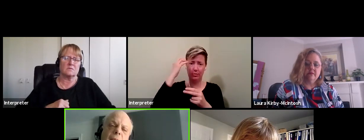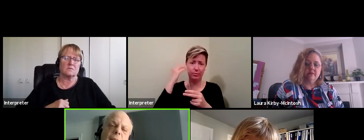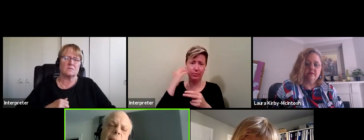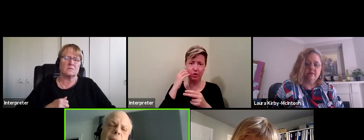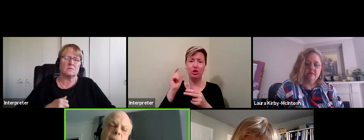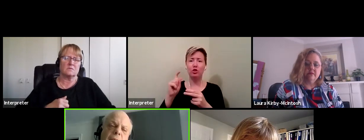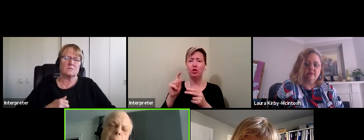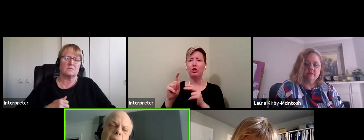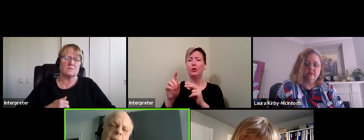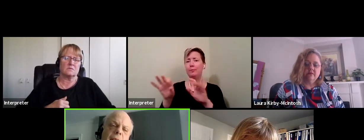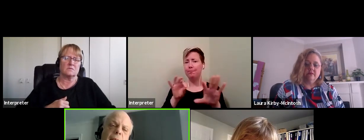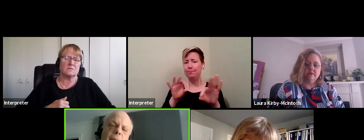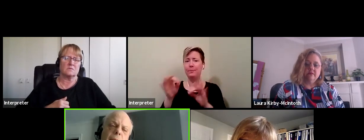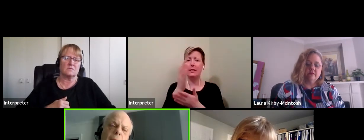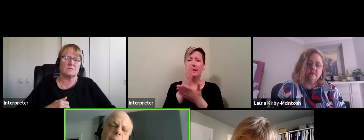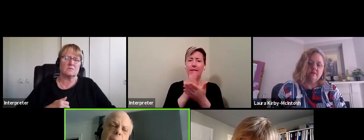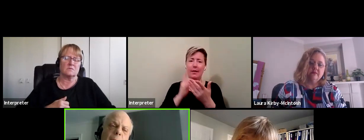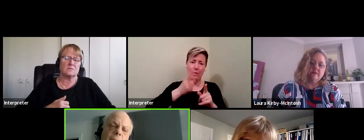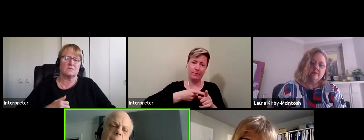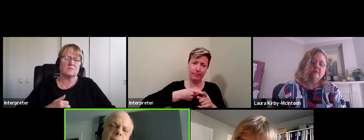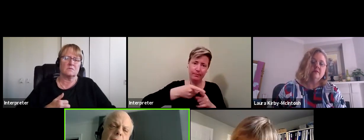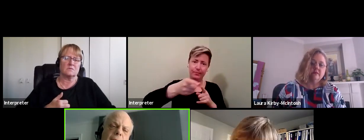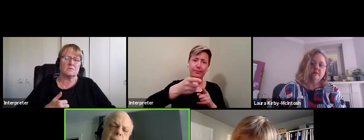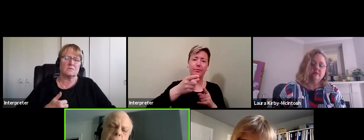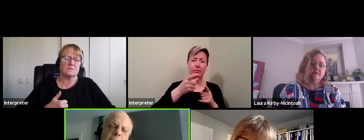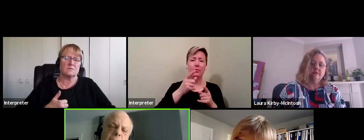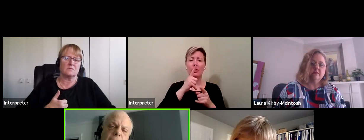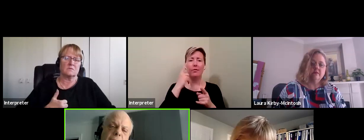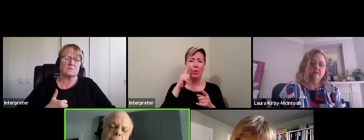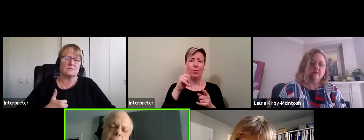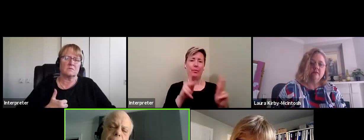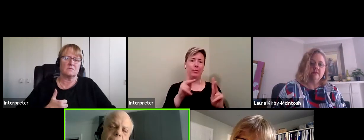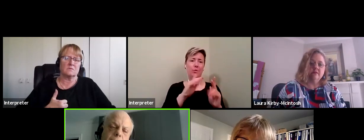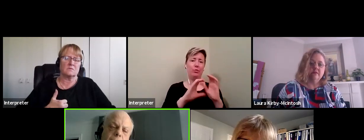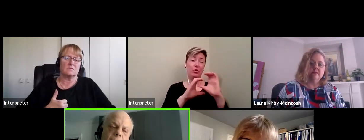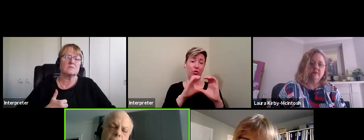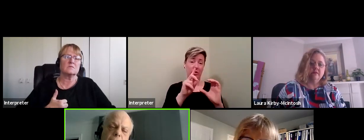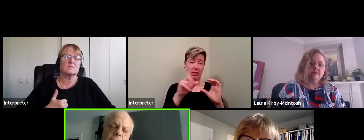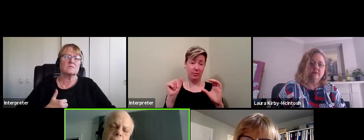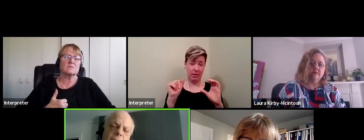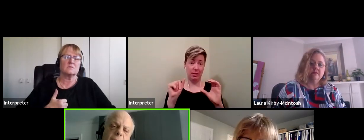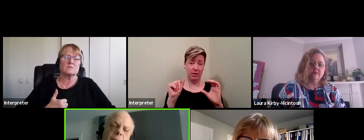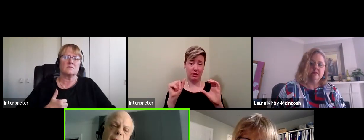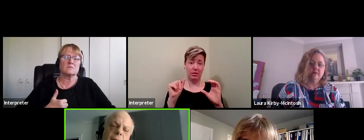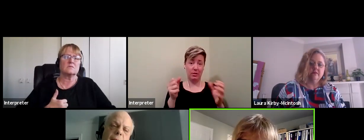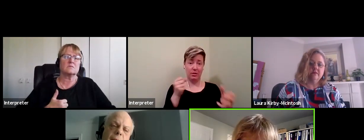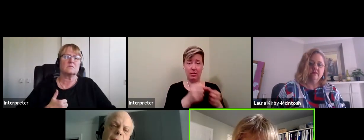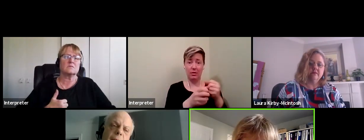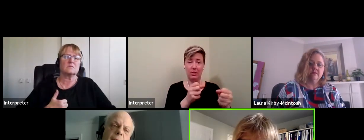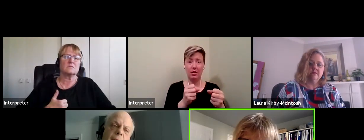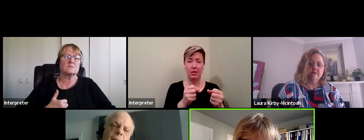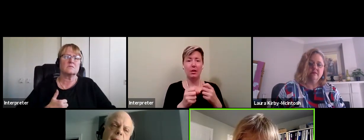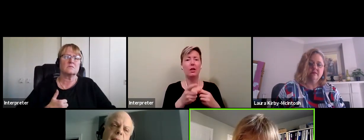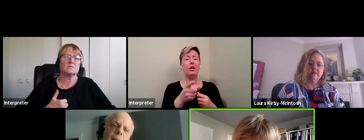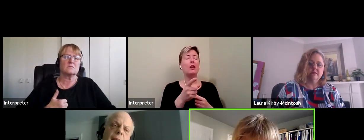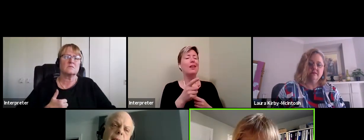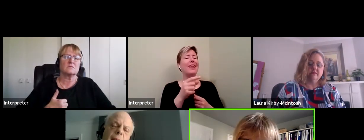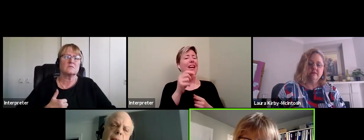be specialized units where people with communication disabilities need